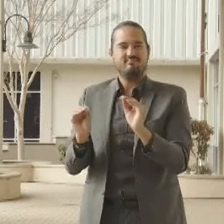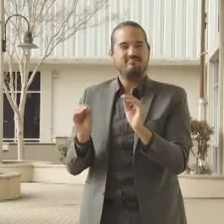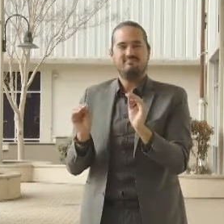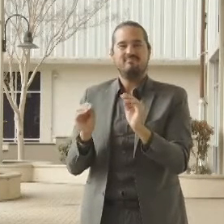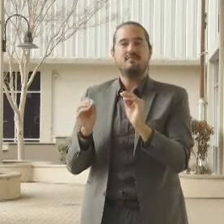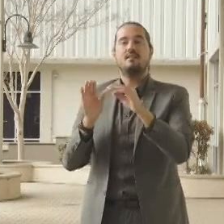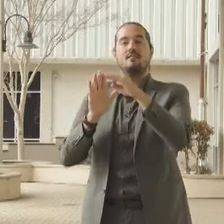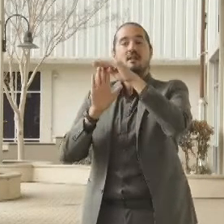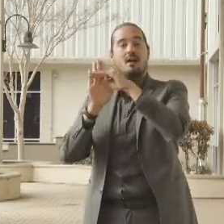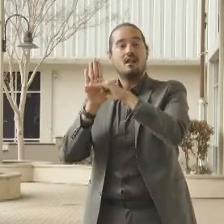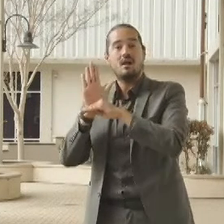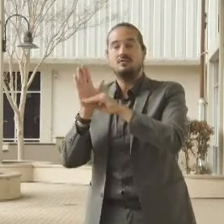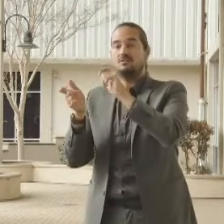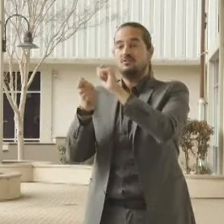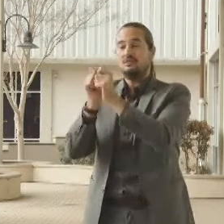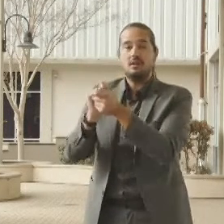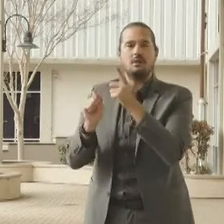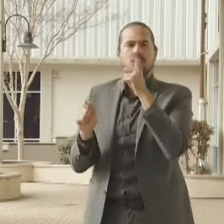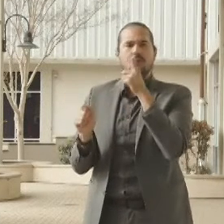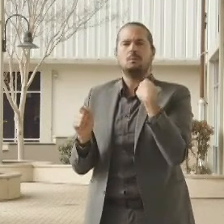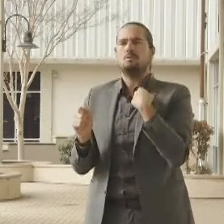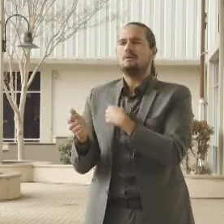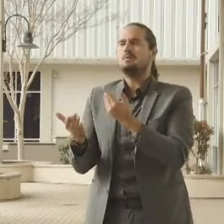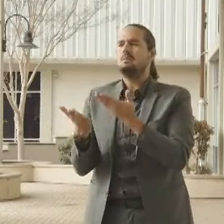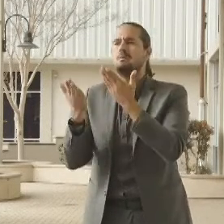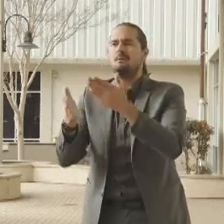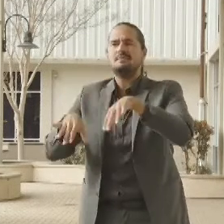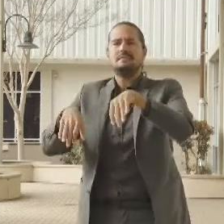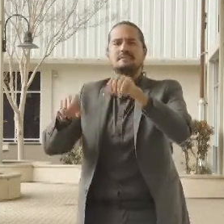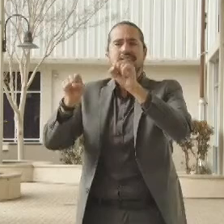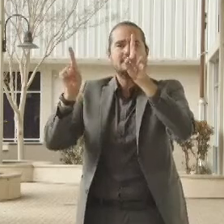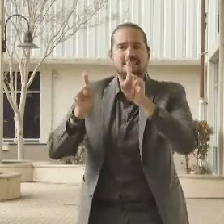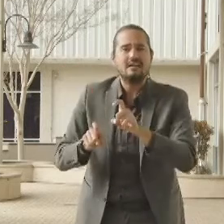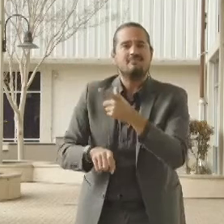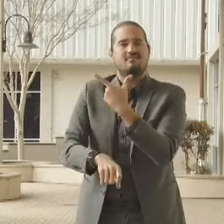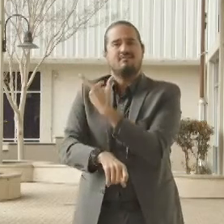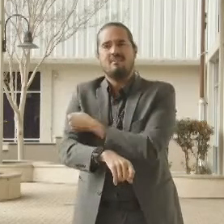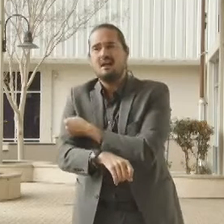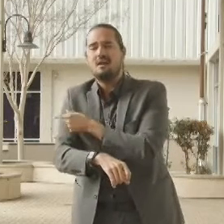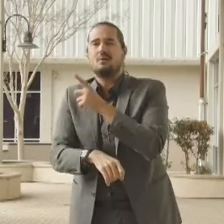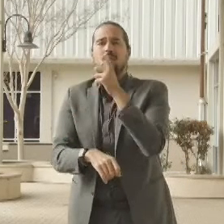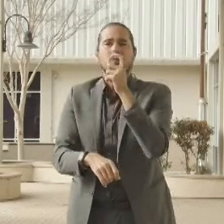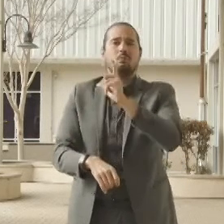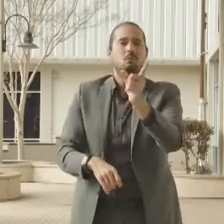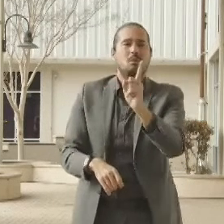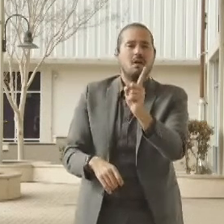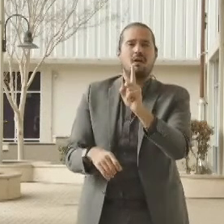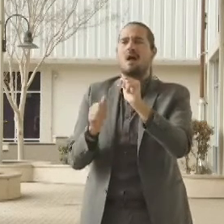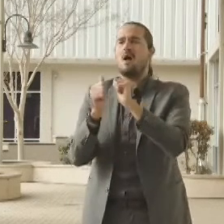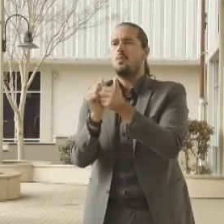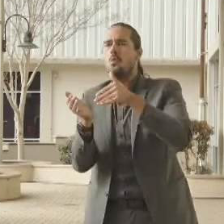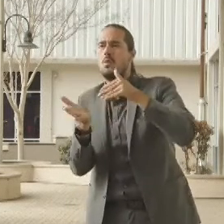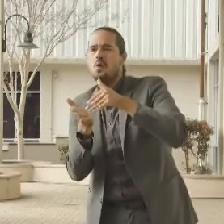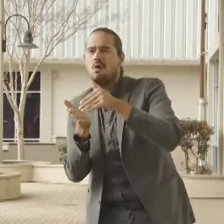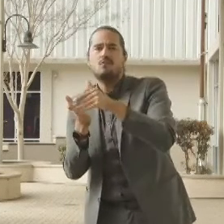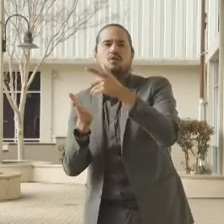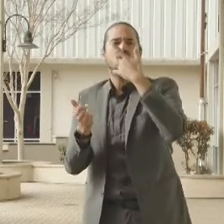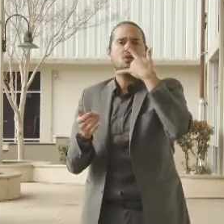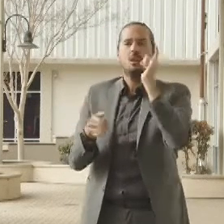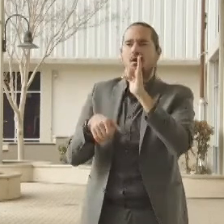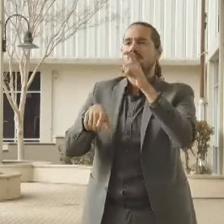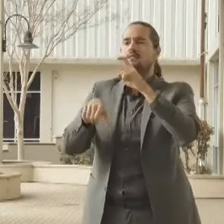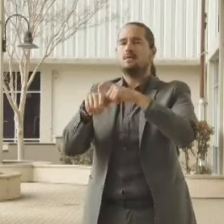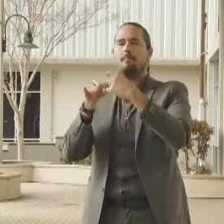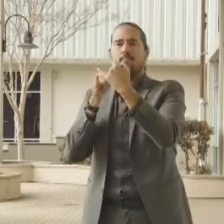and how often, and we wanted our health order to be updated to reflect that. And three, the tests that we had, the